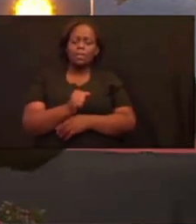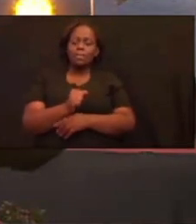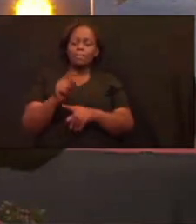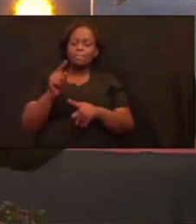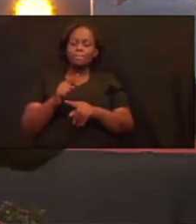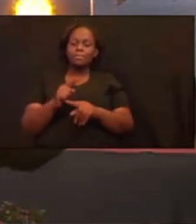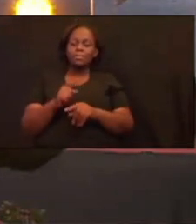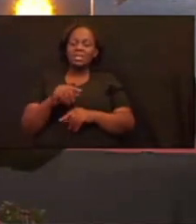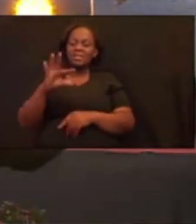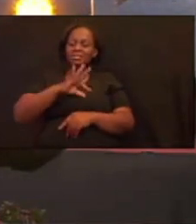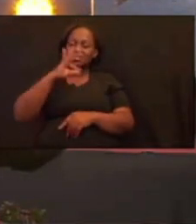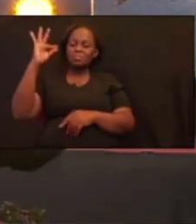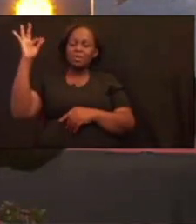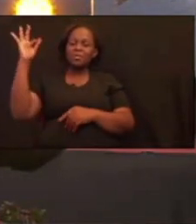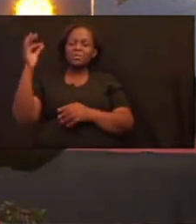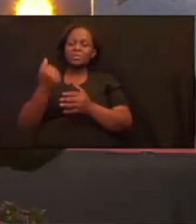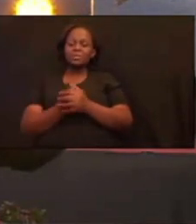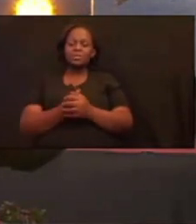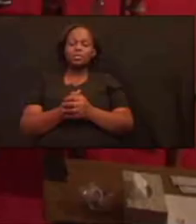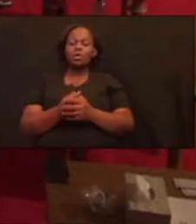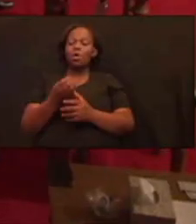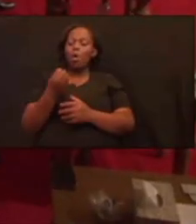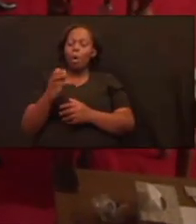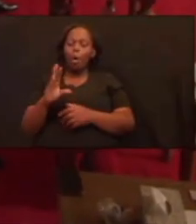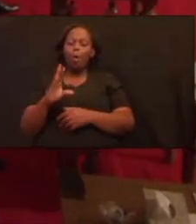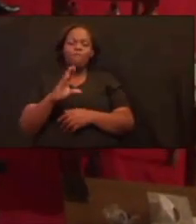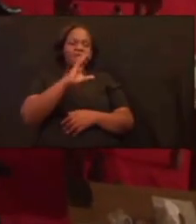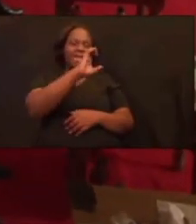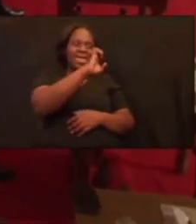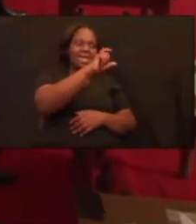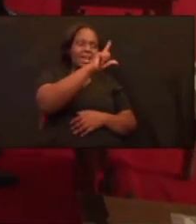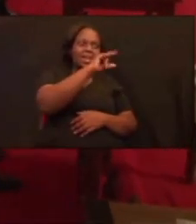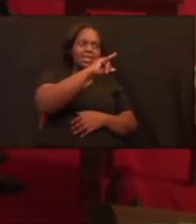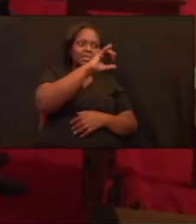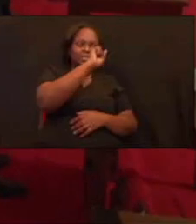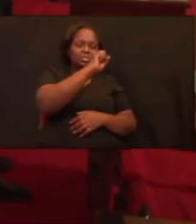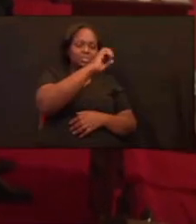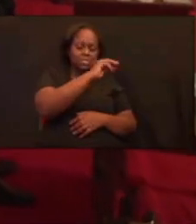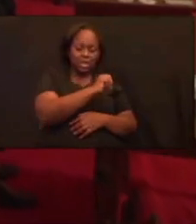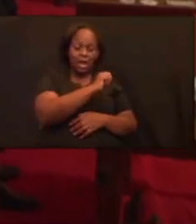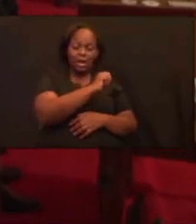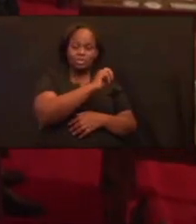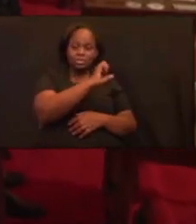Elijah doth rest upon Elisha.